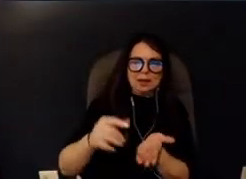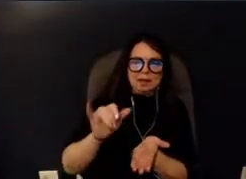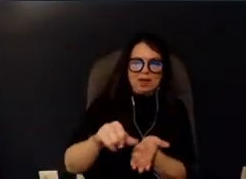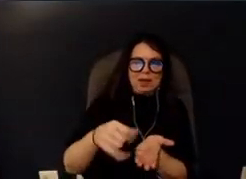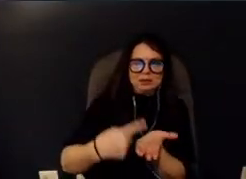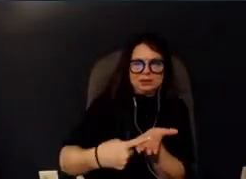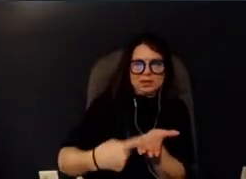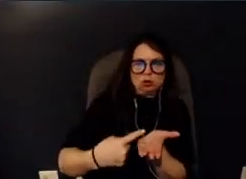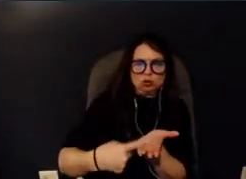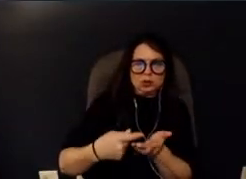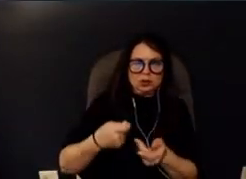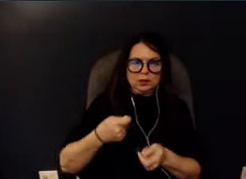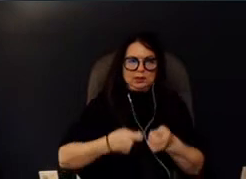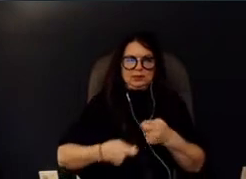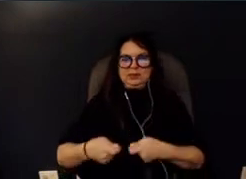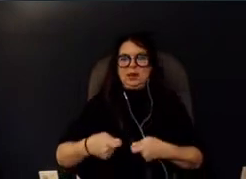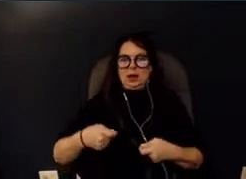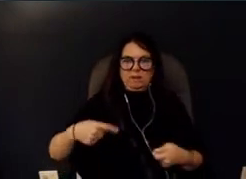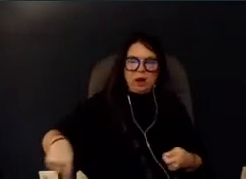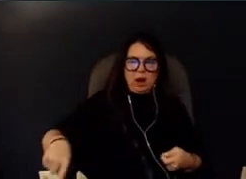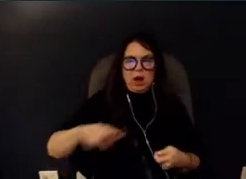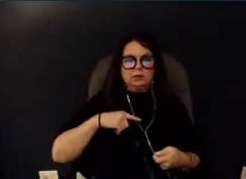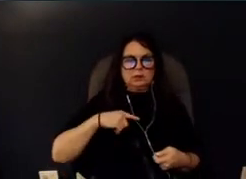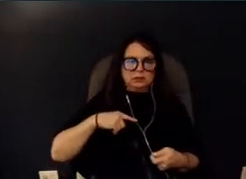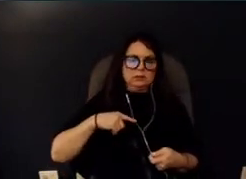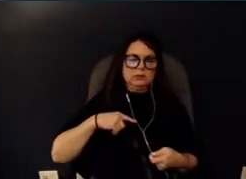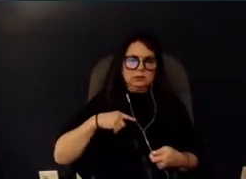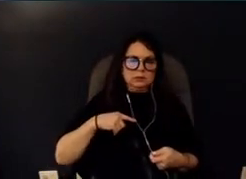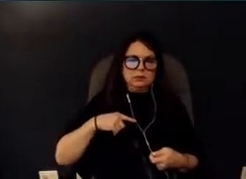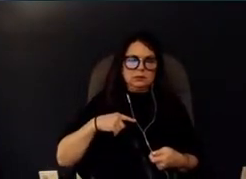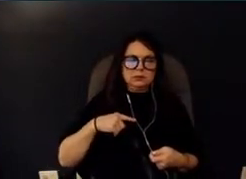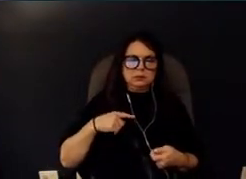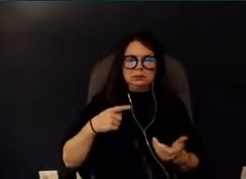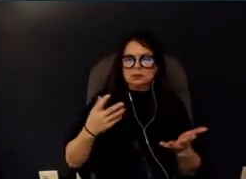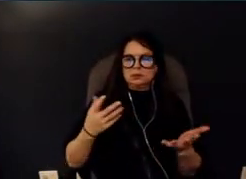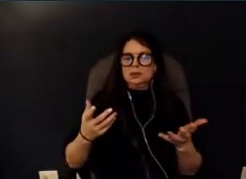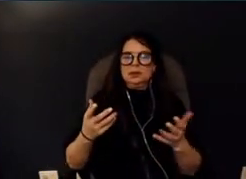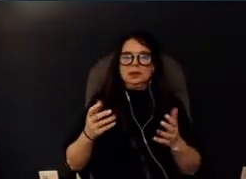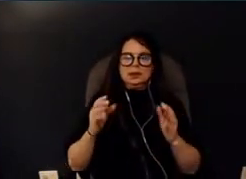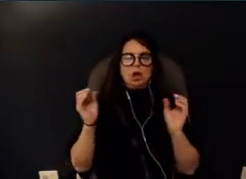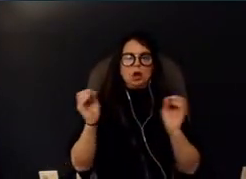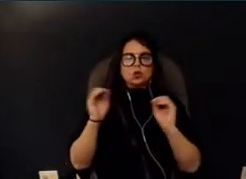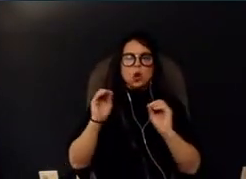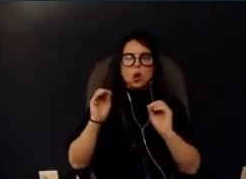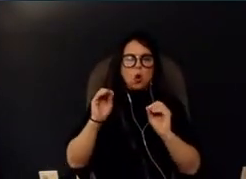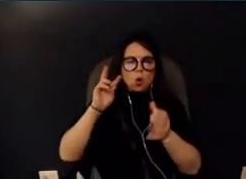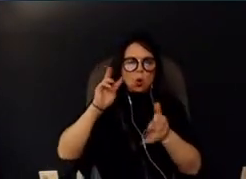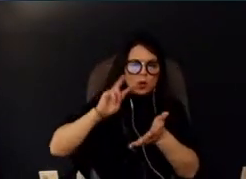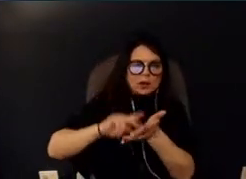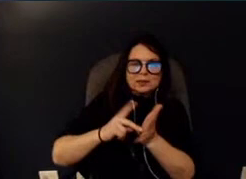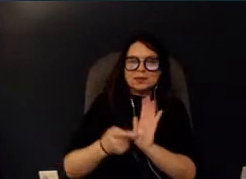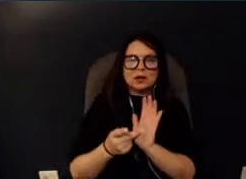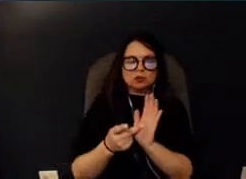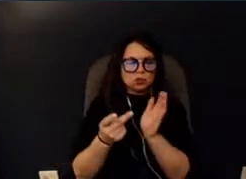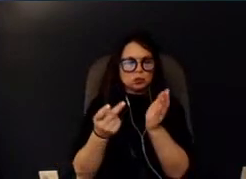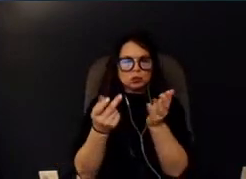maybe in a unintentional way dividing those communities a little bit more through our